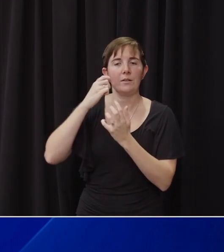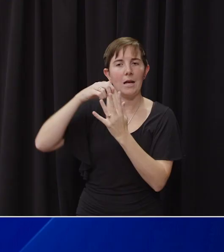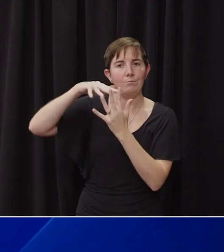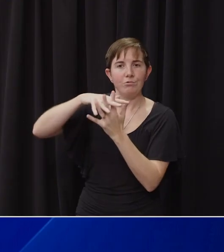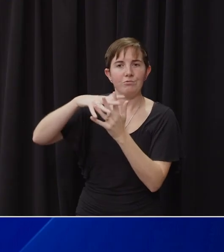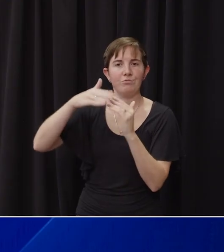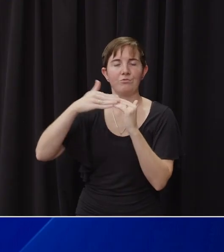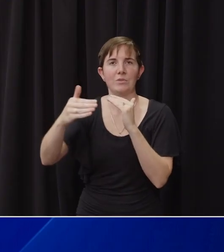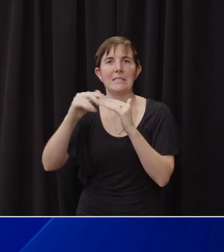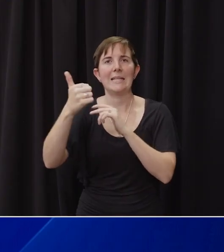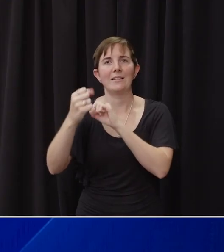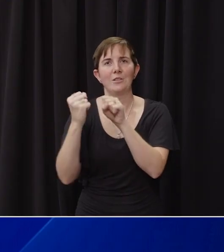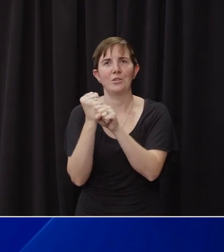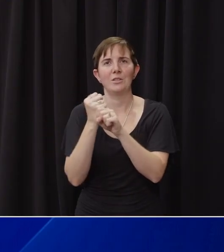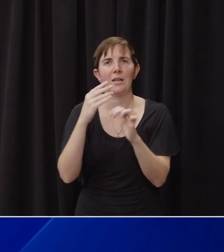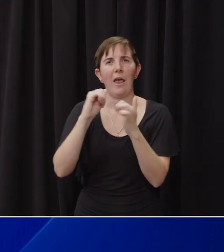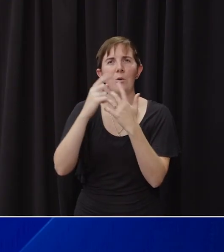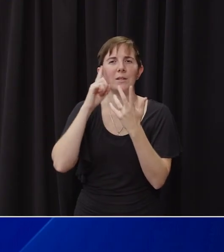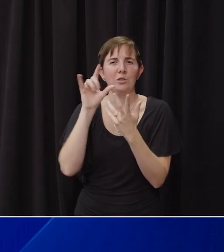next decade?